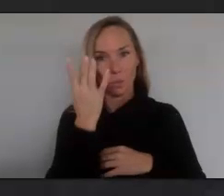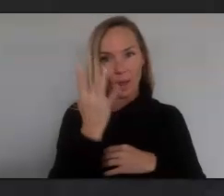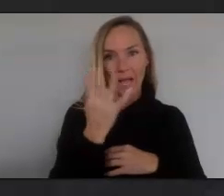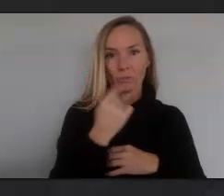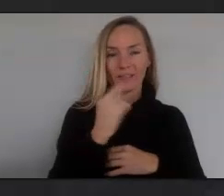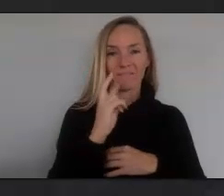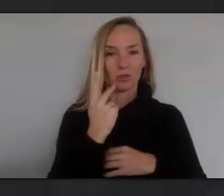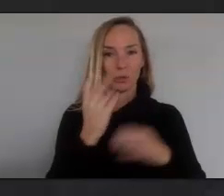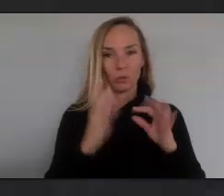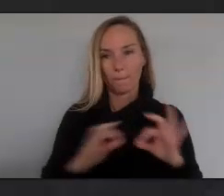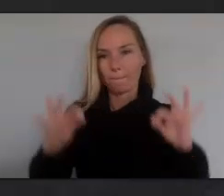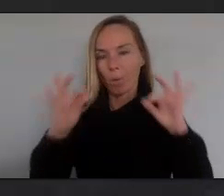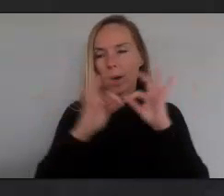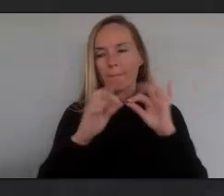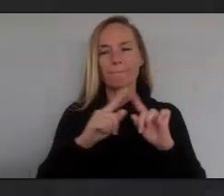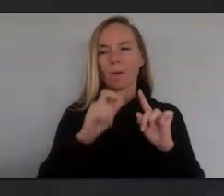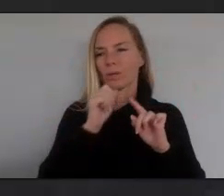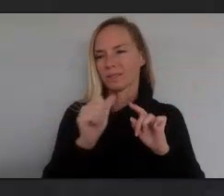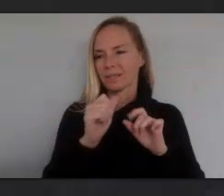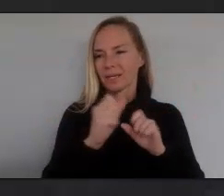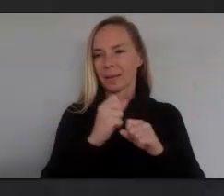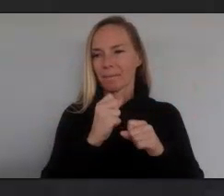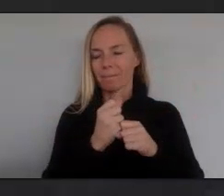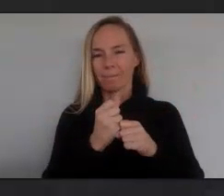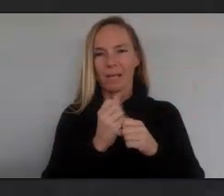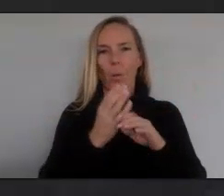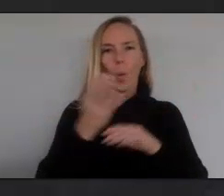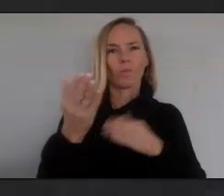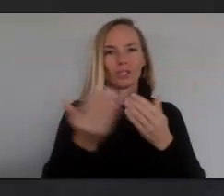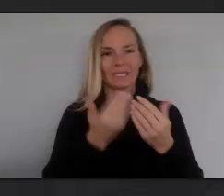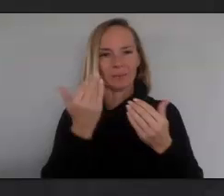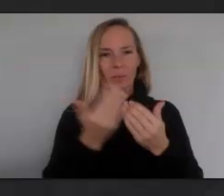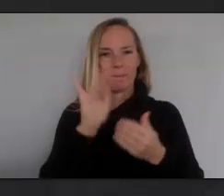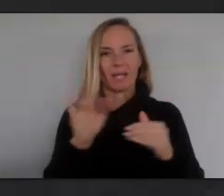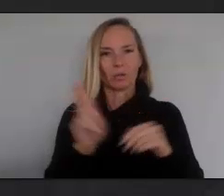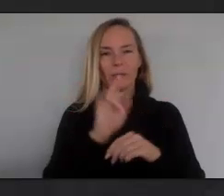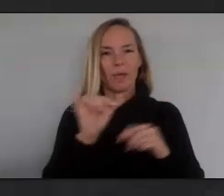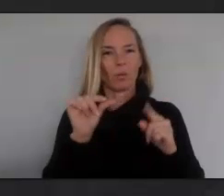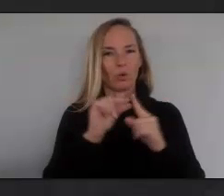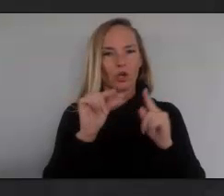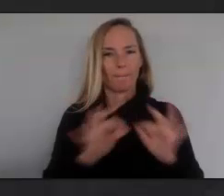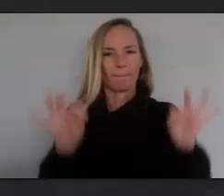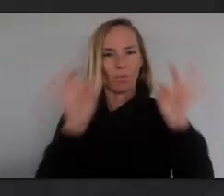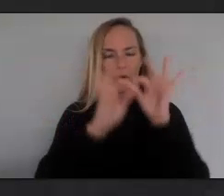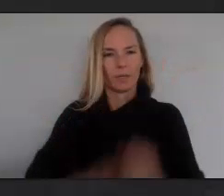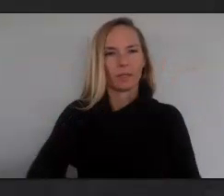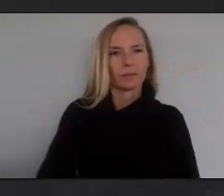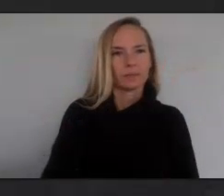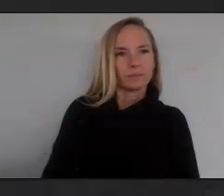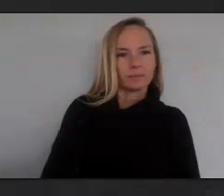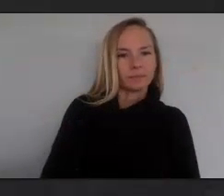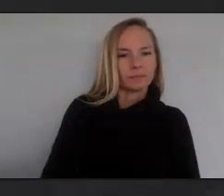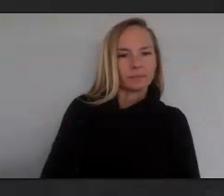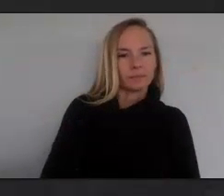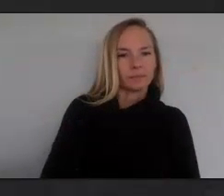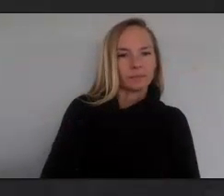important, but we didn't oversimplify the sentence by using the word important? If you were writing about a topic like a driving license, This